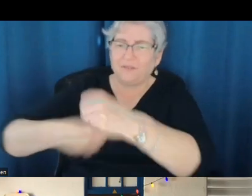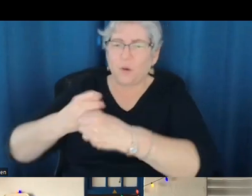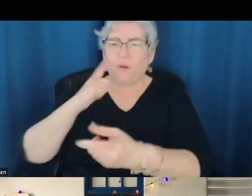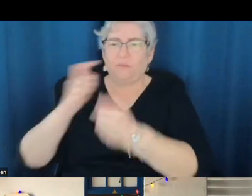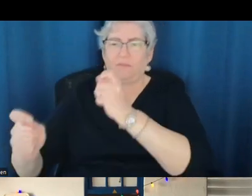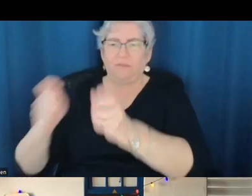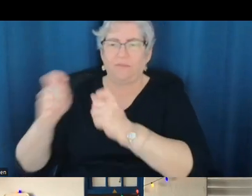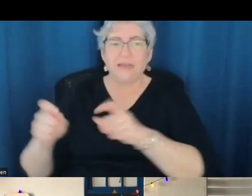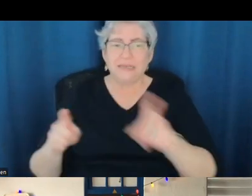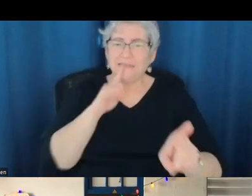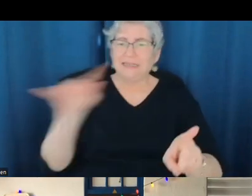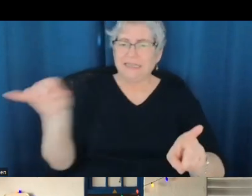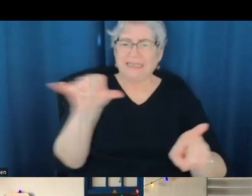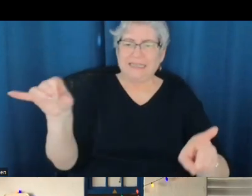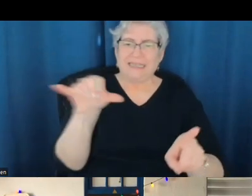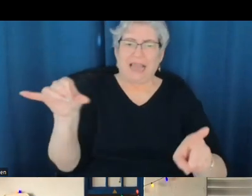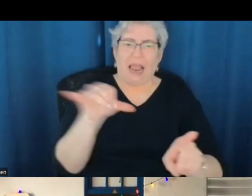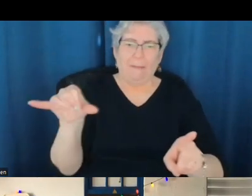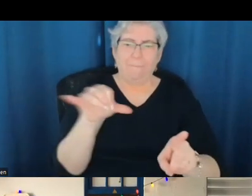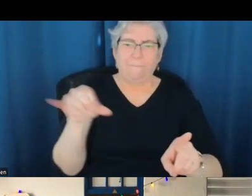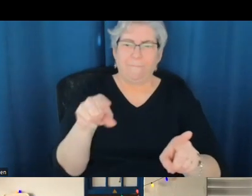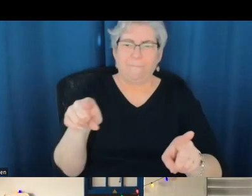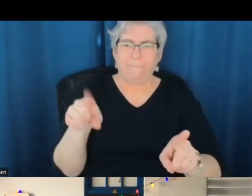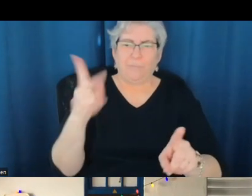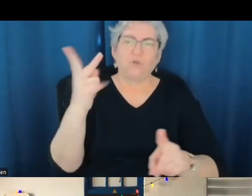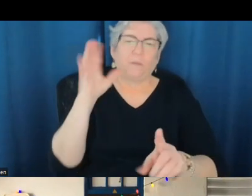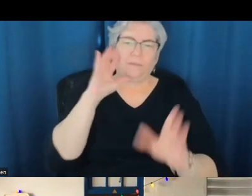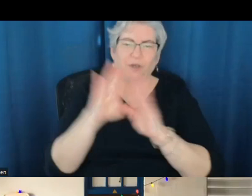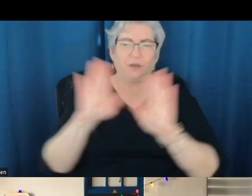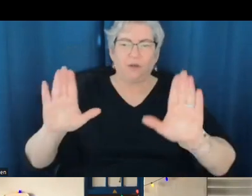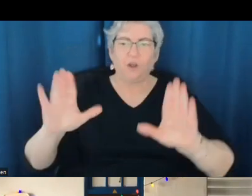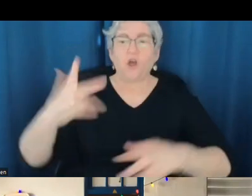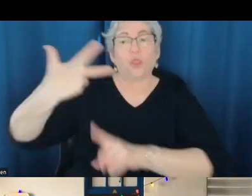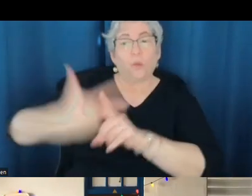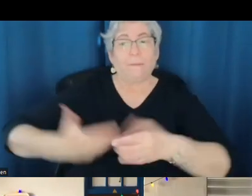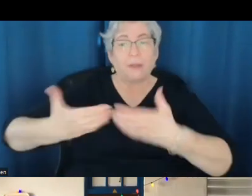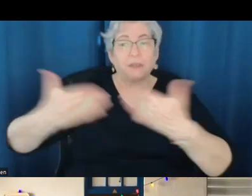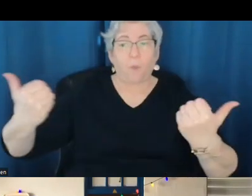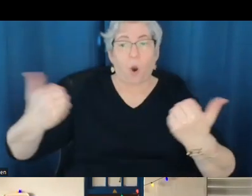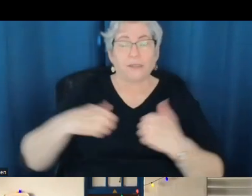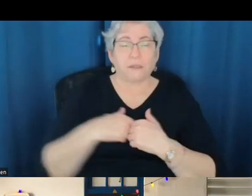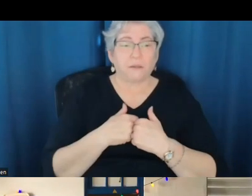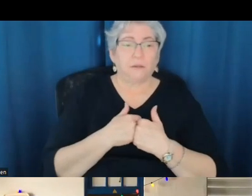This is the same planting about 3 months apart.